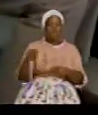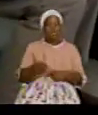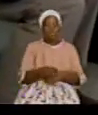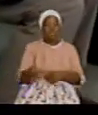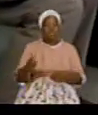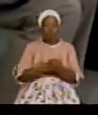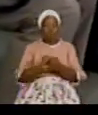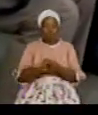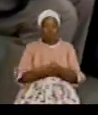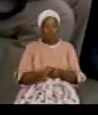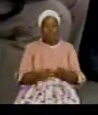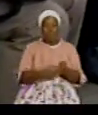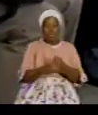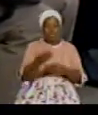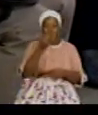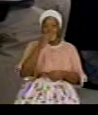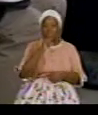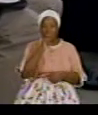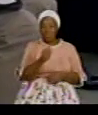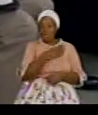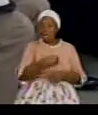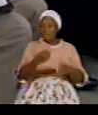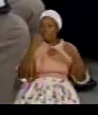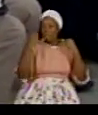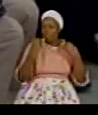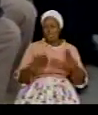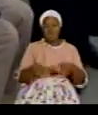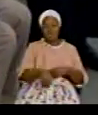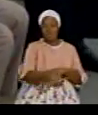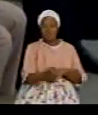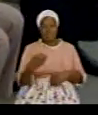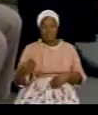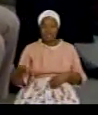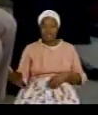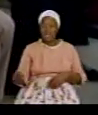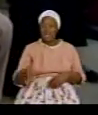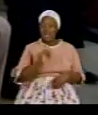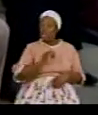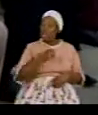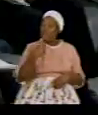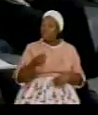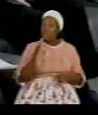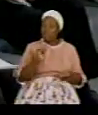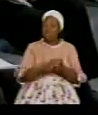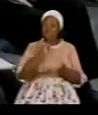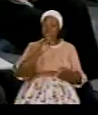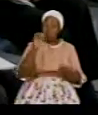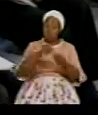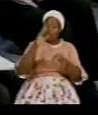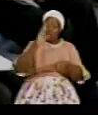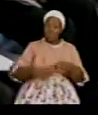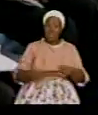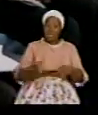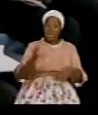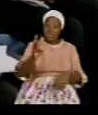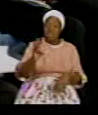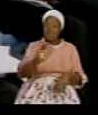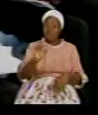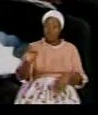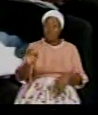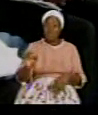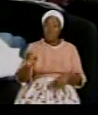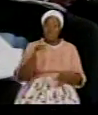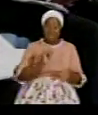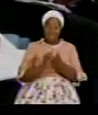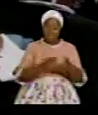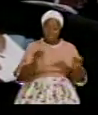eat not. And many other things, I told you more than 600 things they compiled together, many